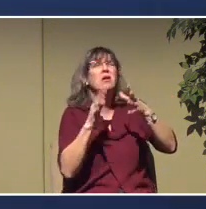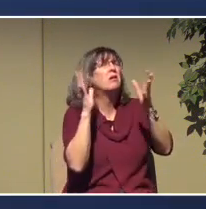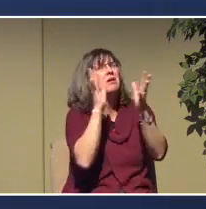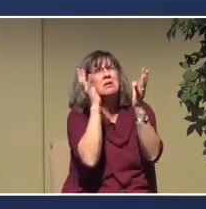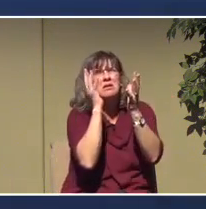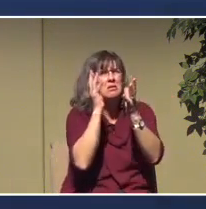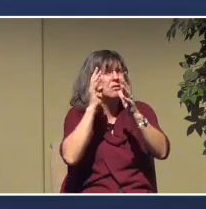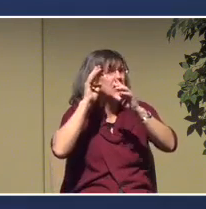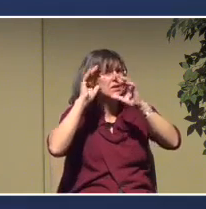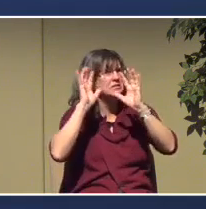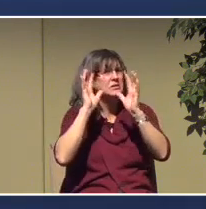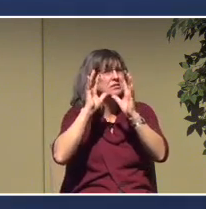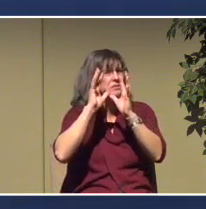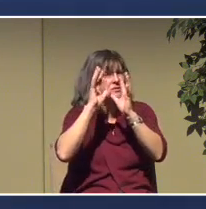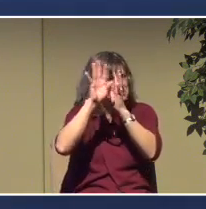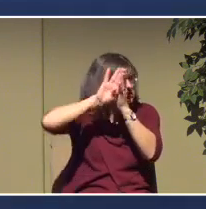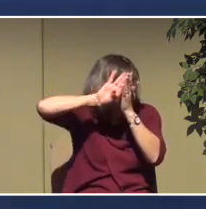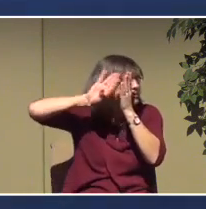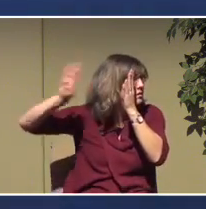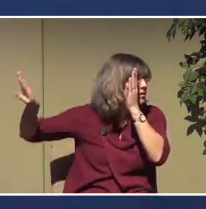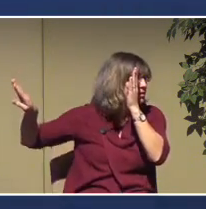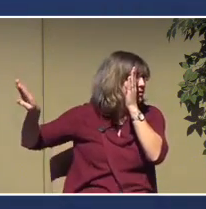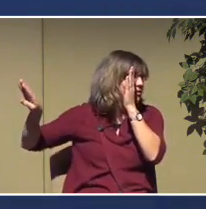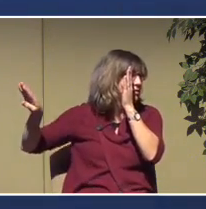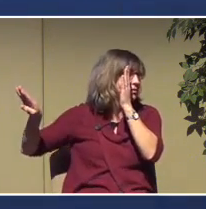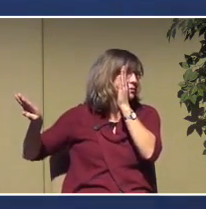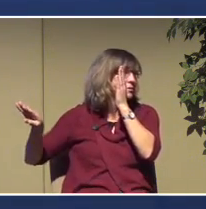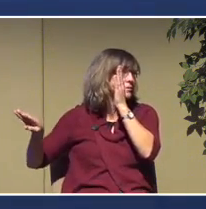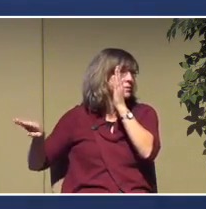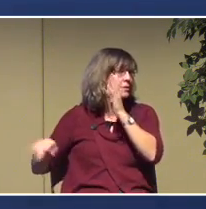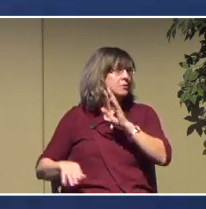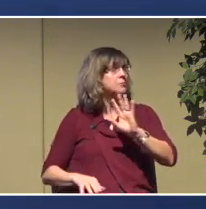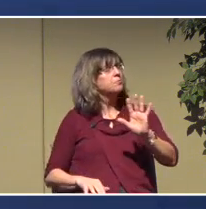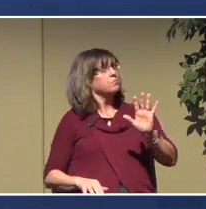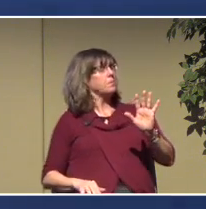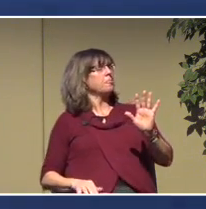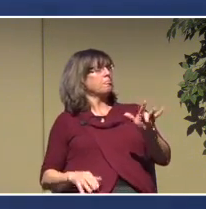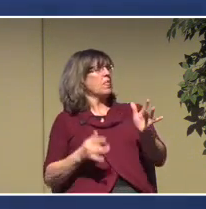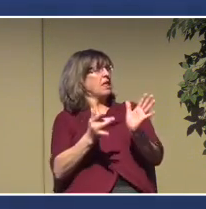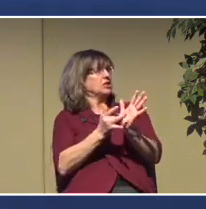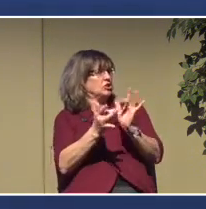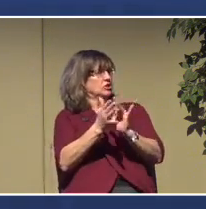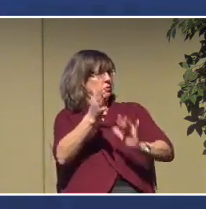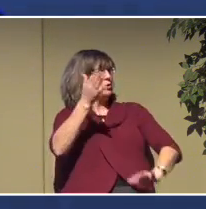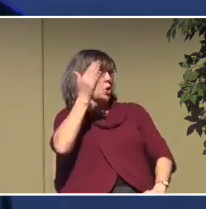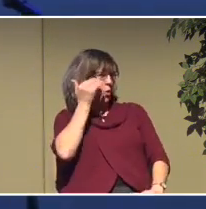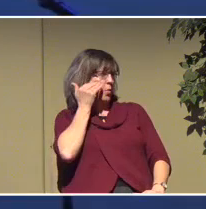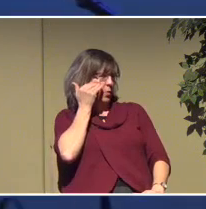Now the thing is, and he would have known this, he must have known this,